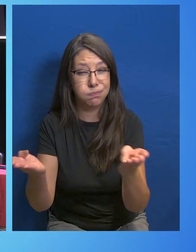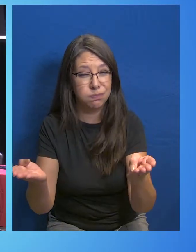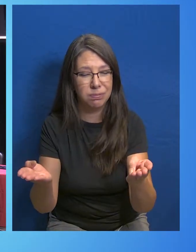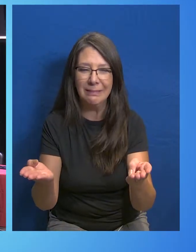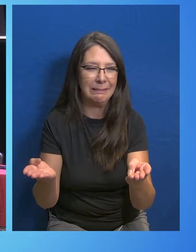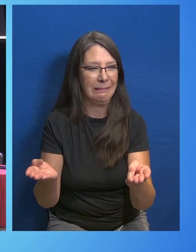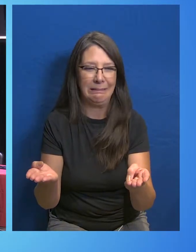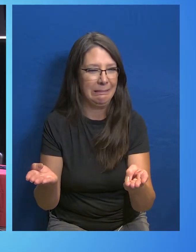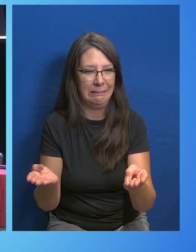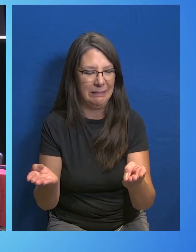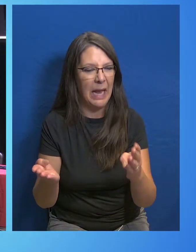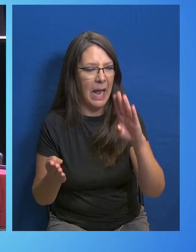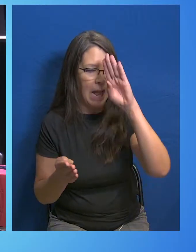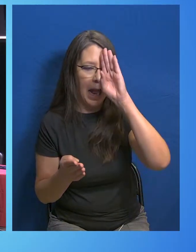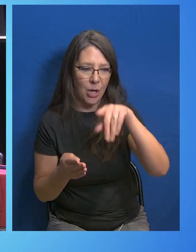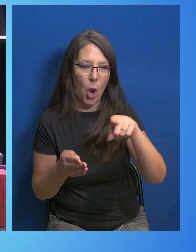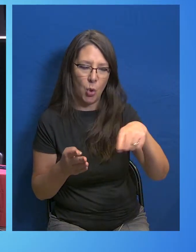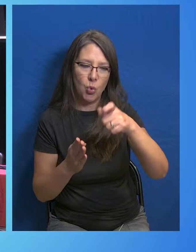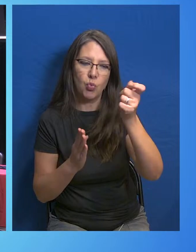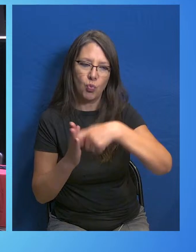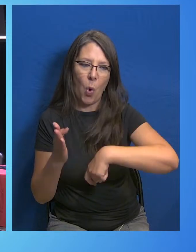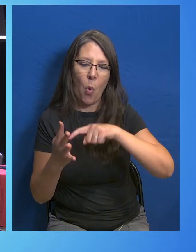you wrote all 4, so. Yes.